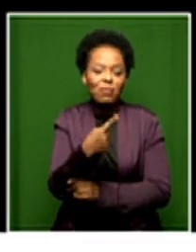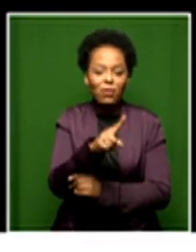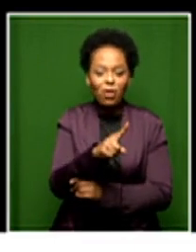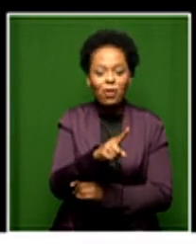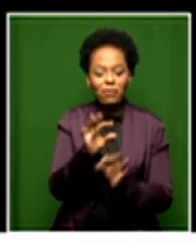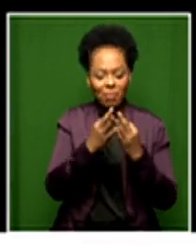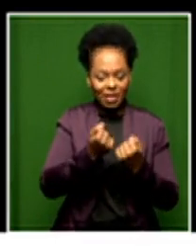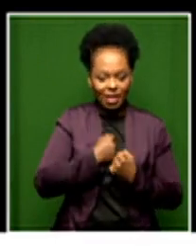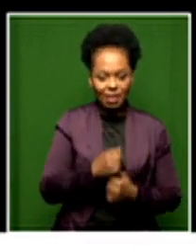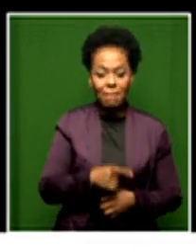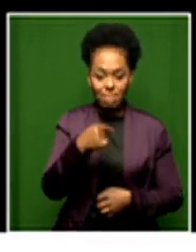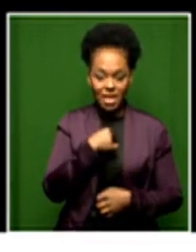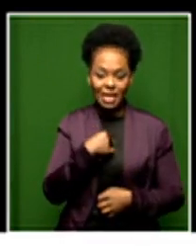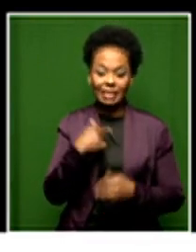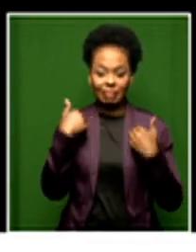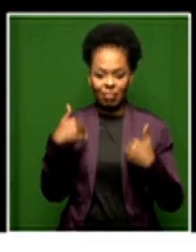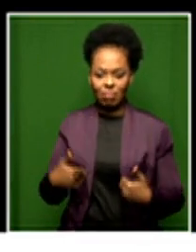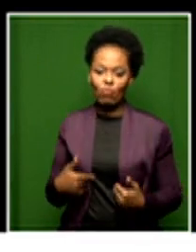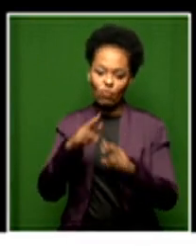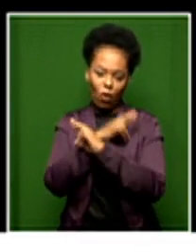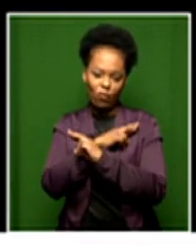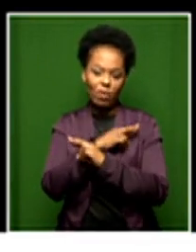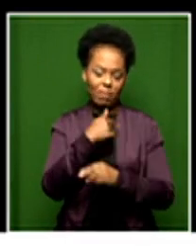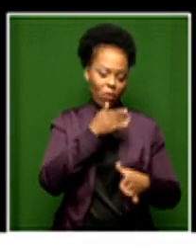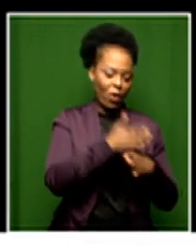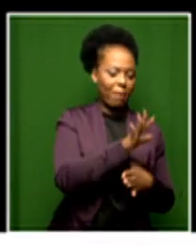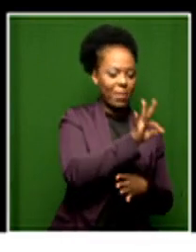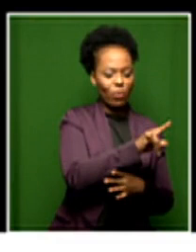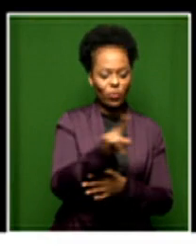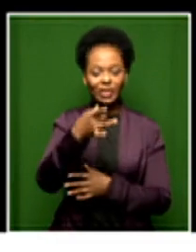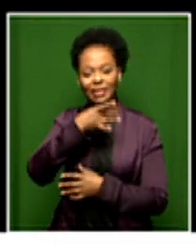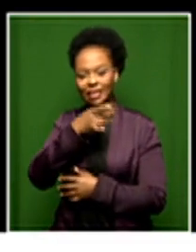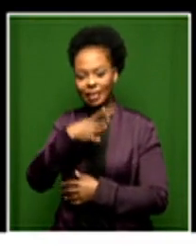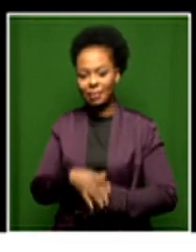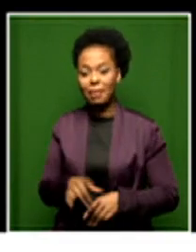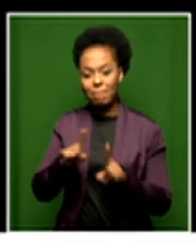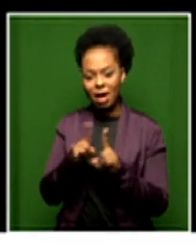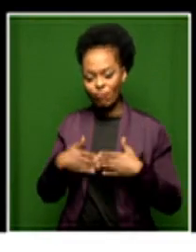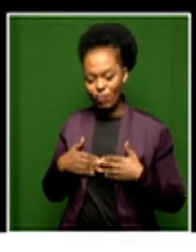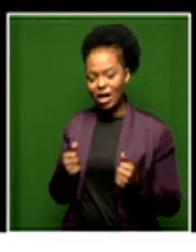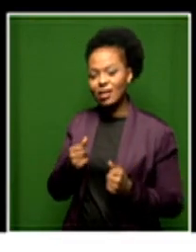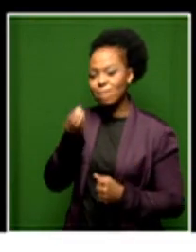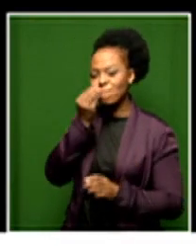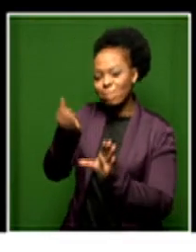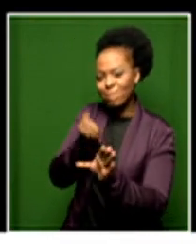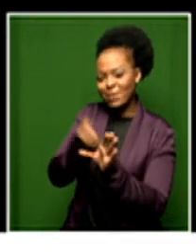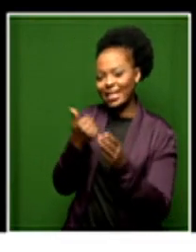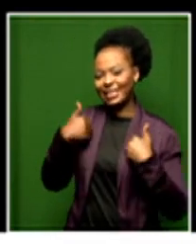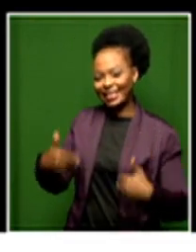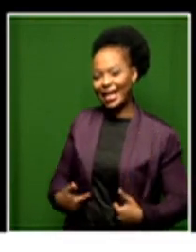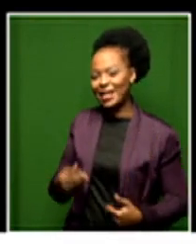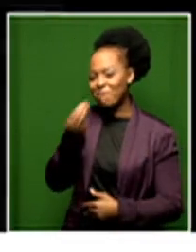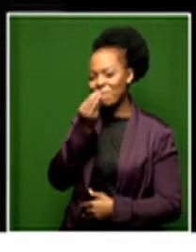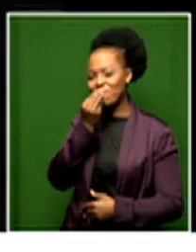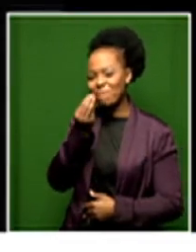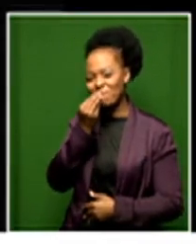work Monday to Saturday. So I'm cooking a very nutritious and healthy meal for my family. Sunday, course. Do you want to share that but with